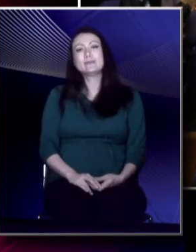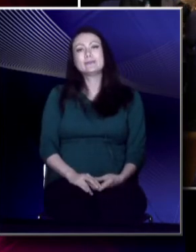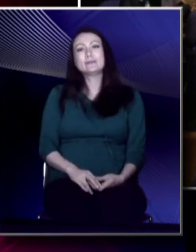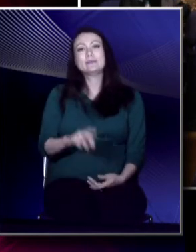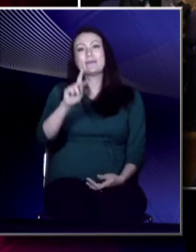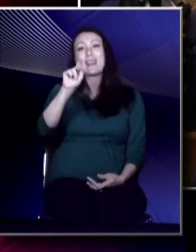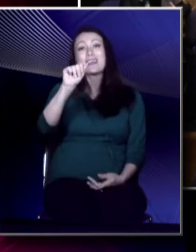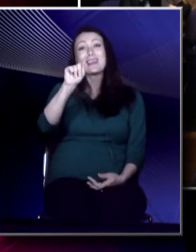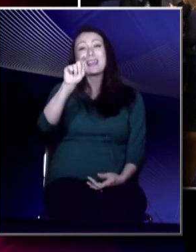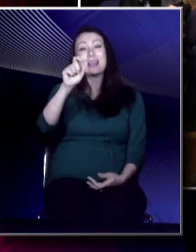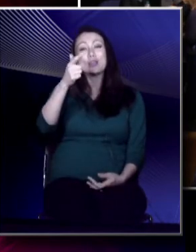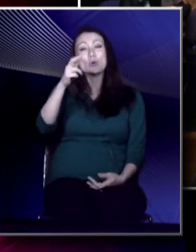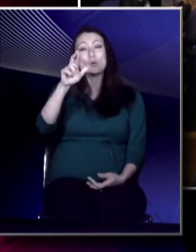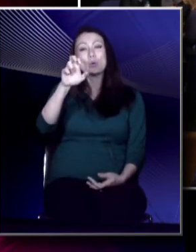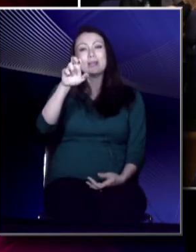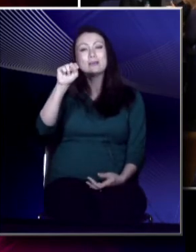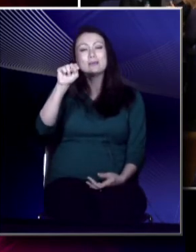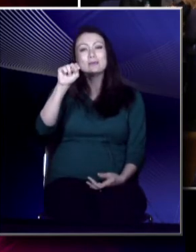Kate Green.